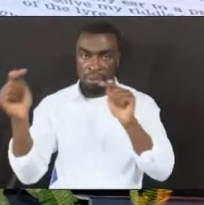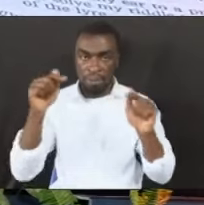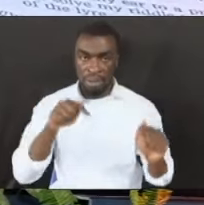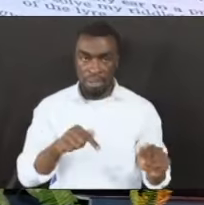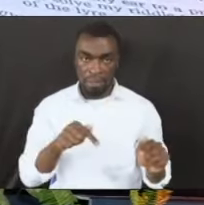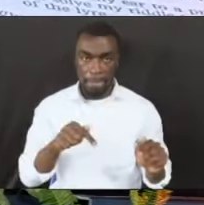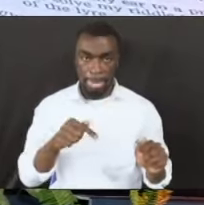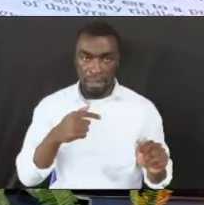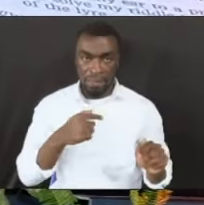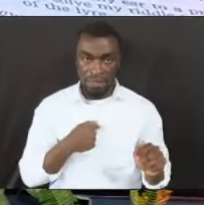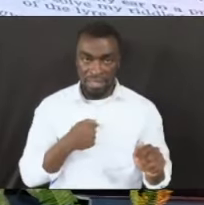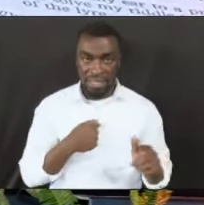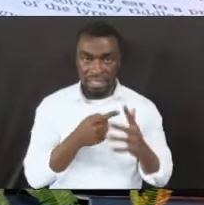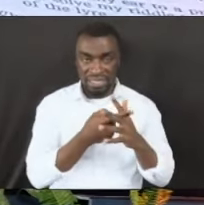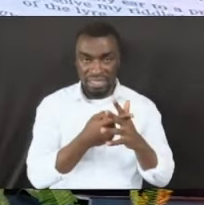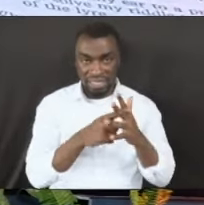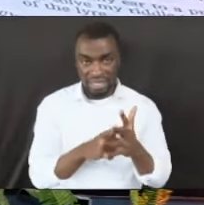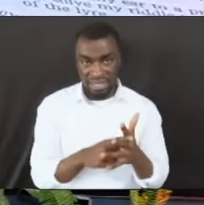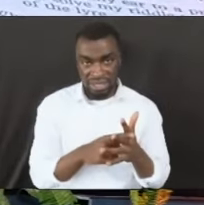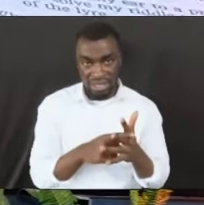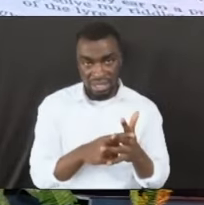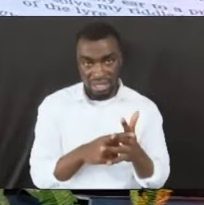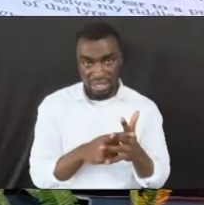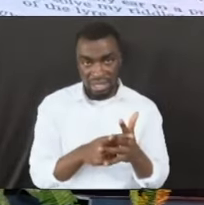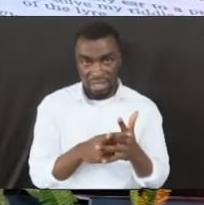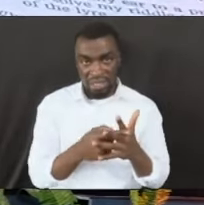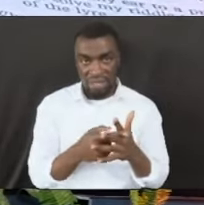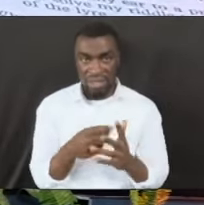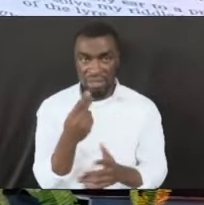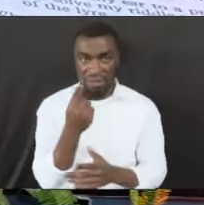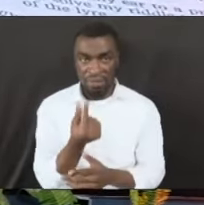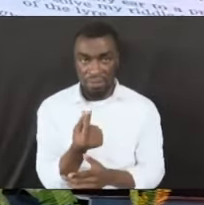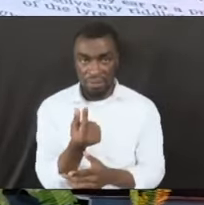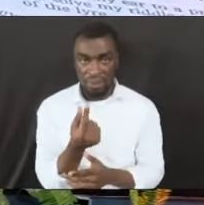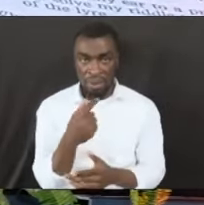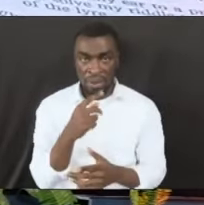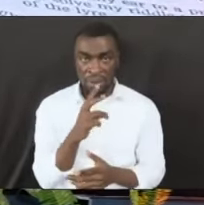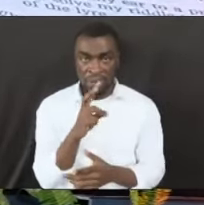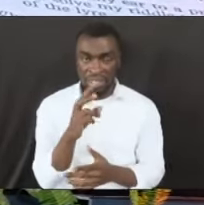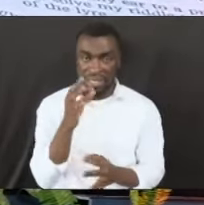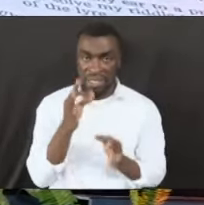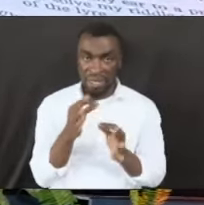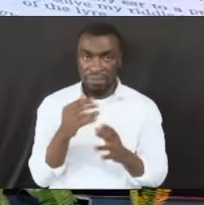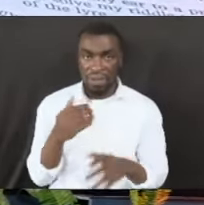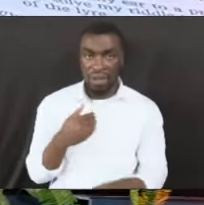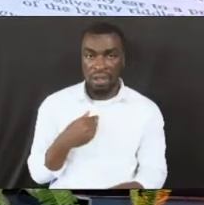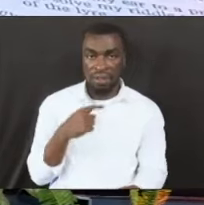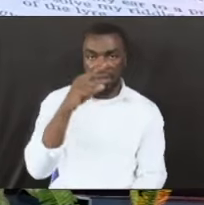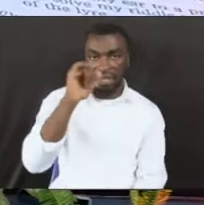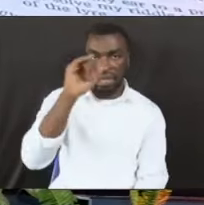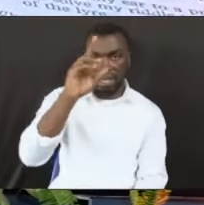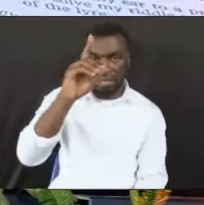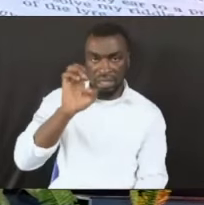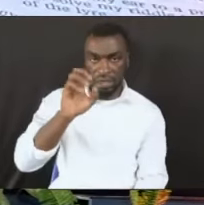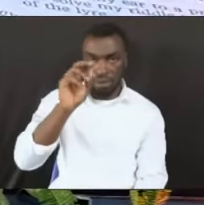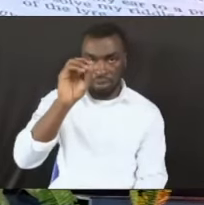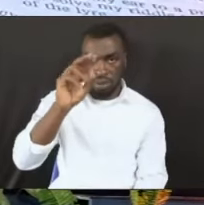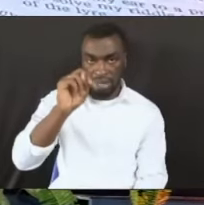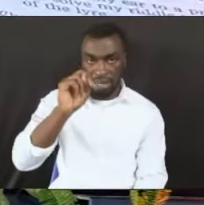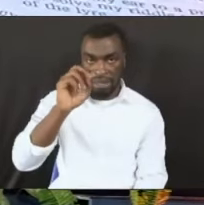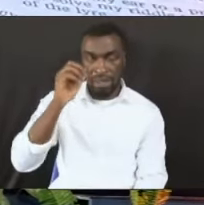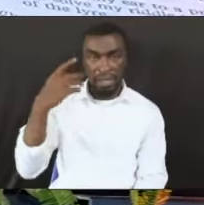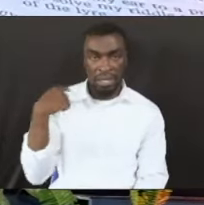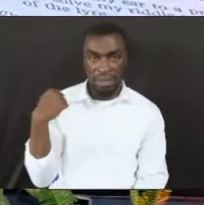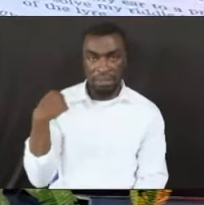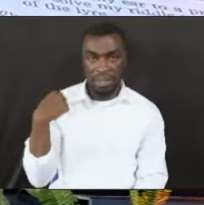2, so that there are a few, to try and see whether we can approach the Gideon's numbers. Because Gideon was told, don't increase the